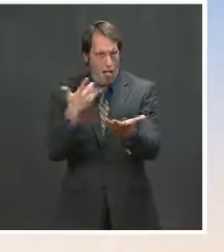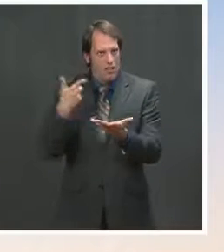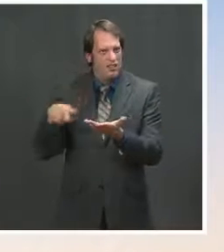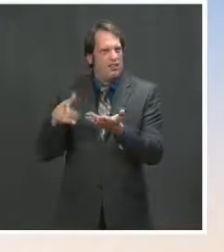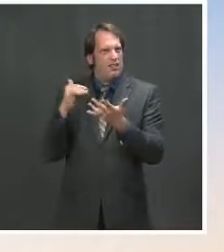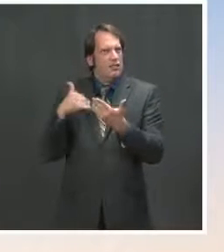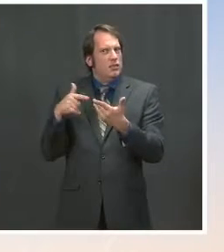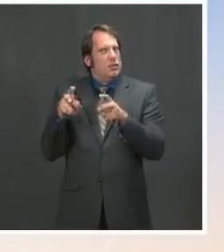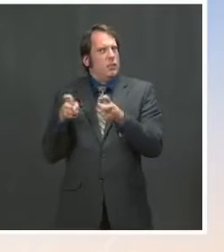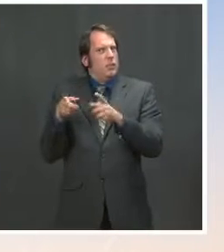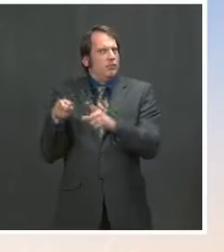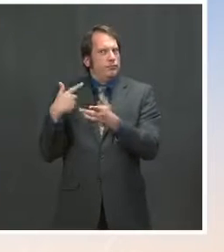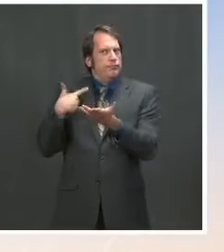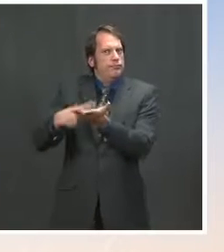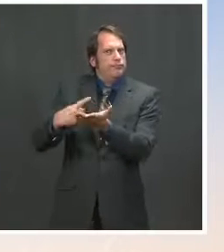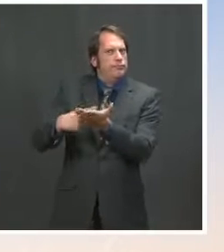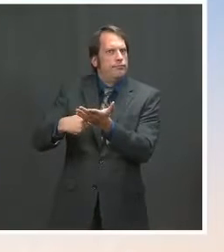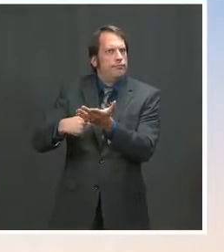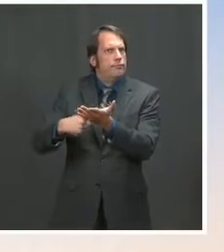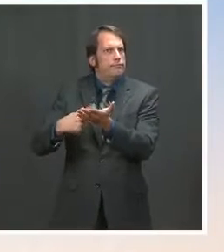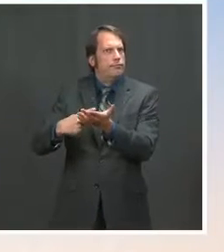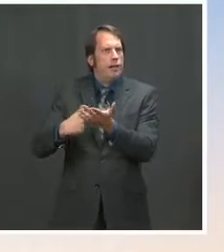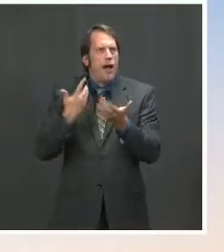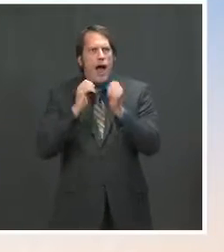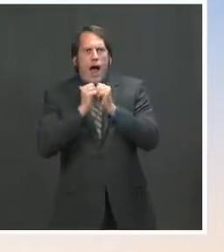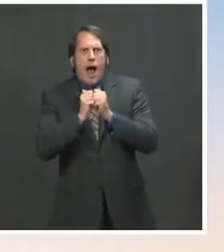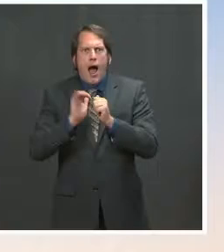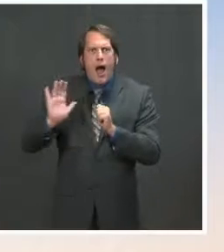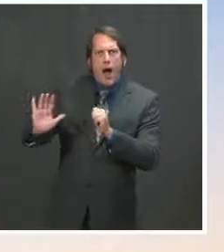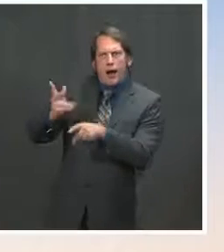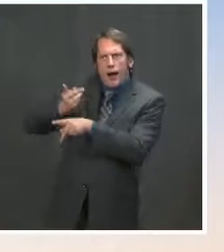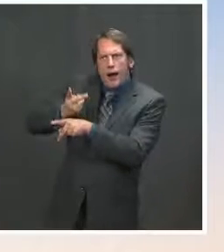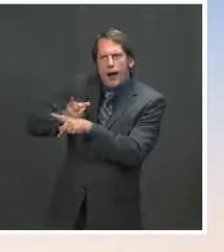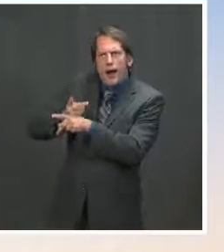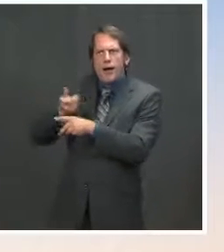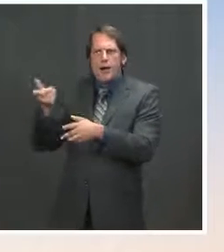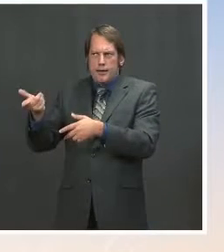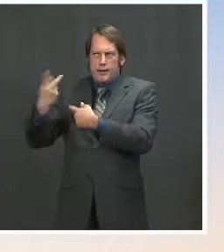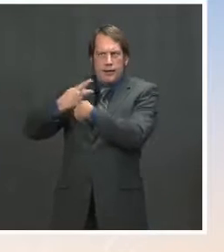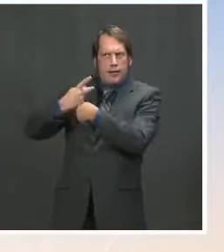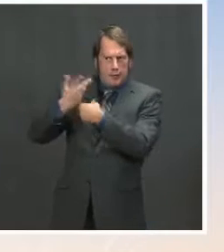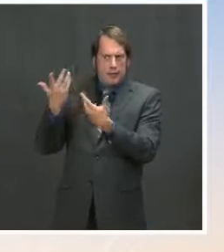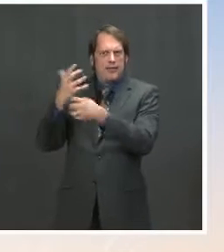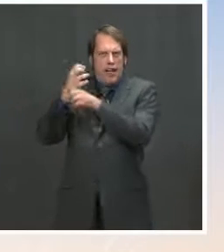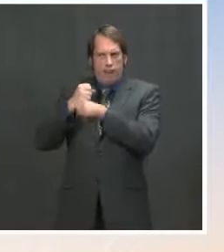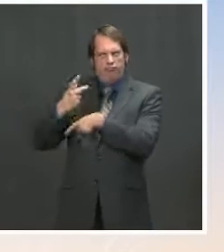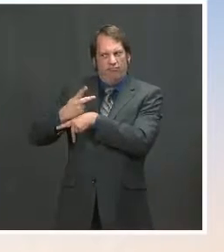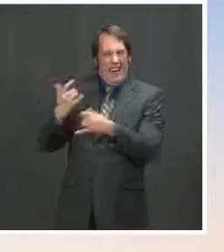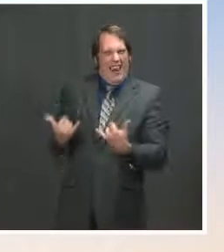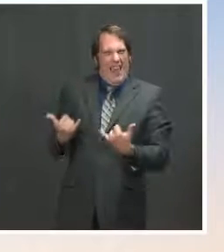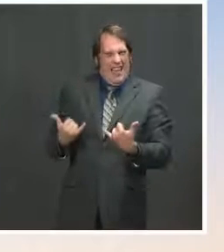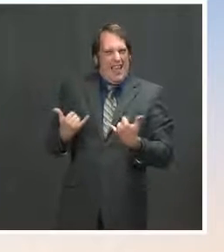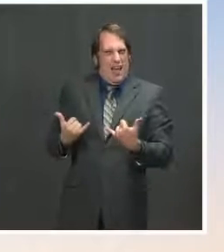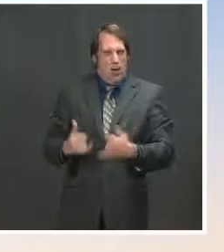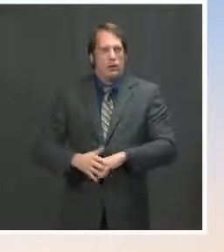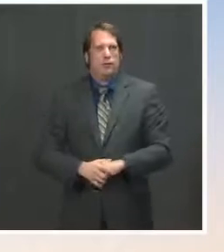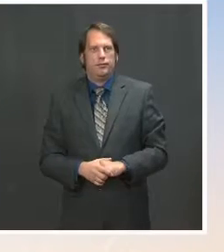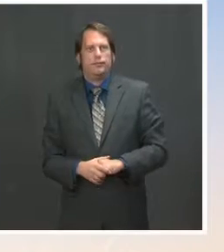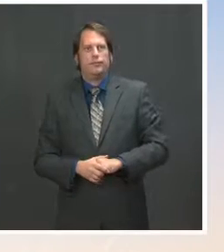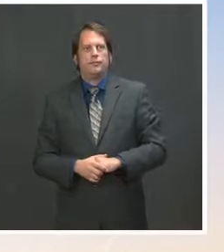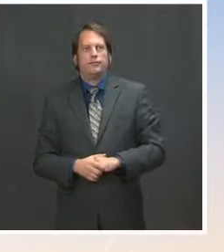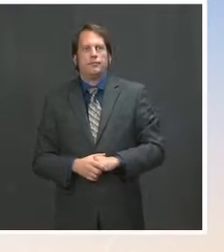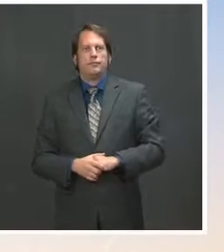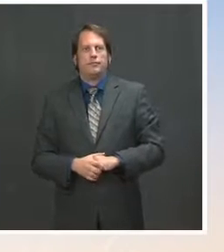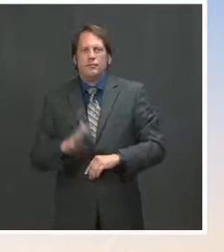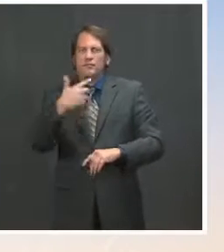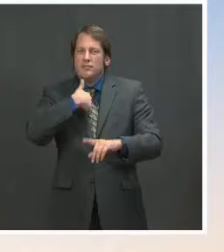and treatment of Navalny will be a part of that. Let me say that, as a reminder, in the president's first conversation with